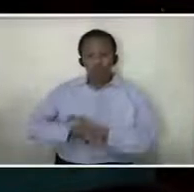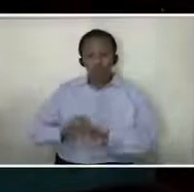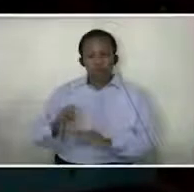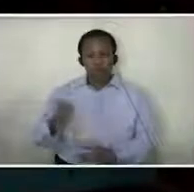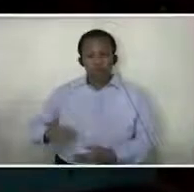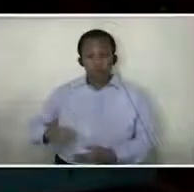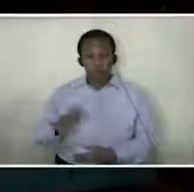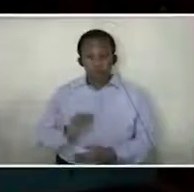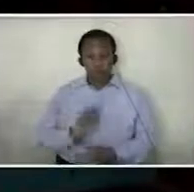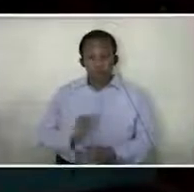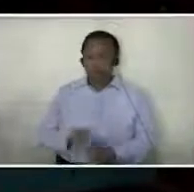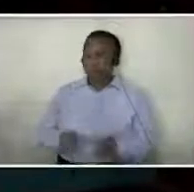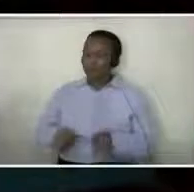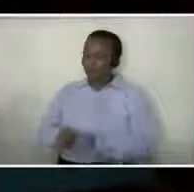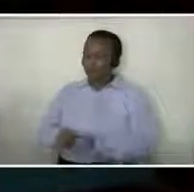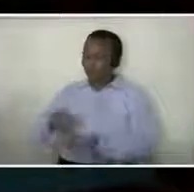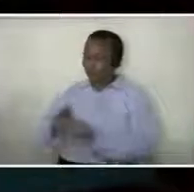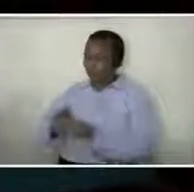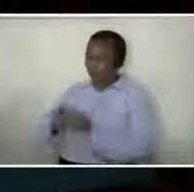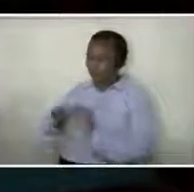to correct Honorable Tele